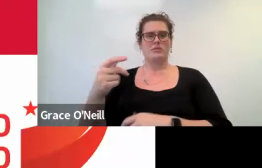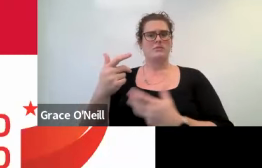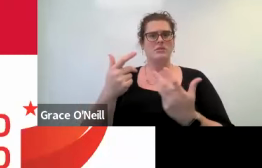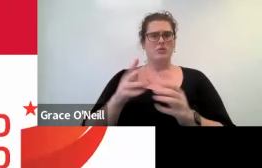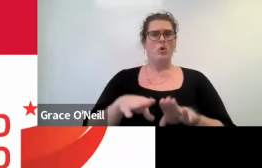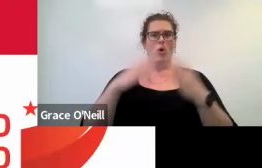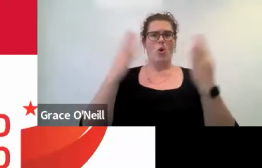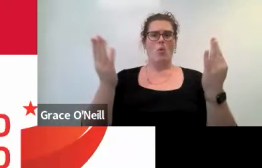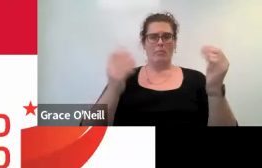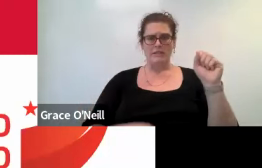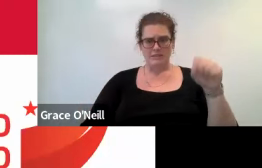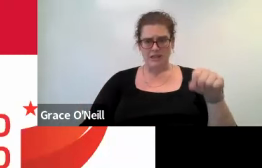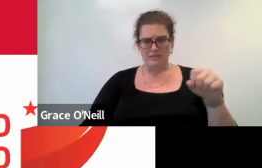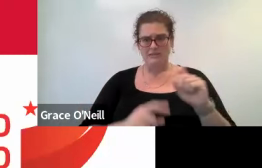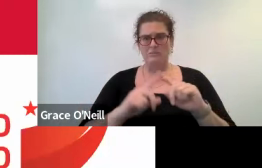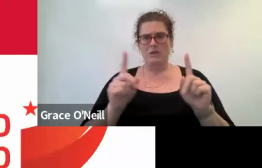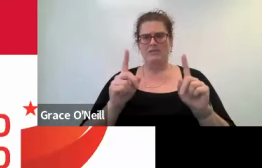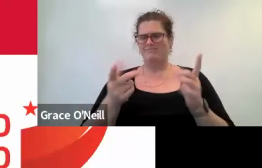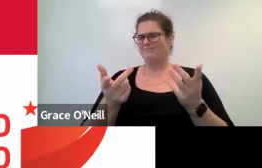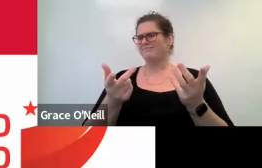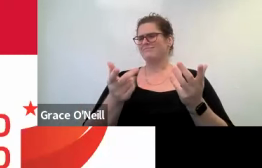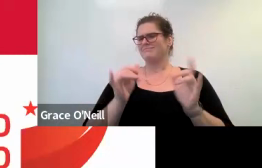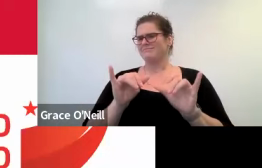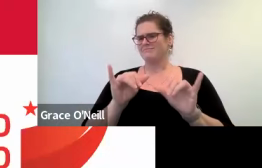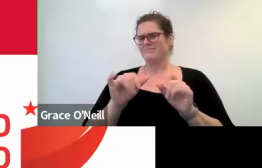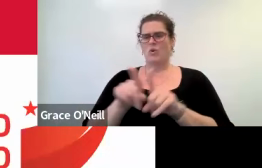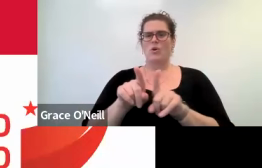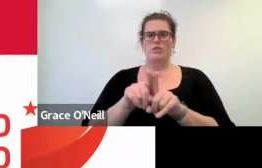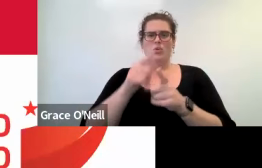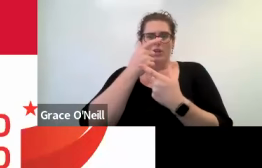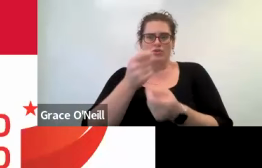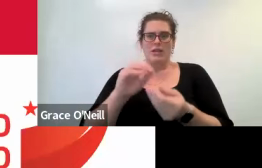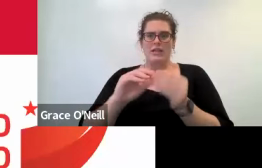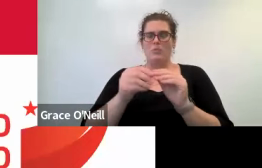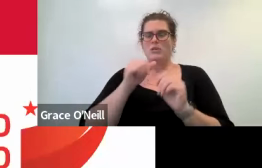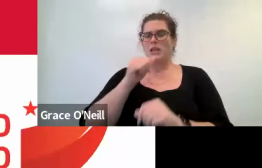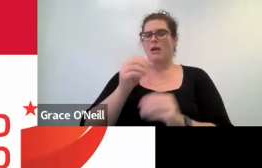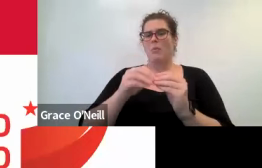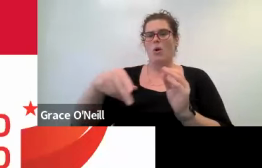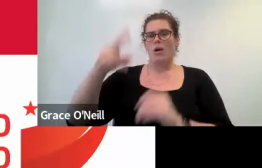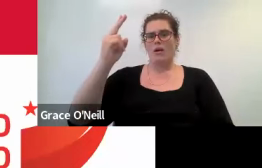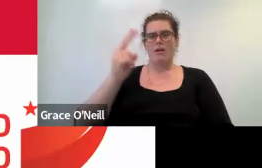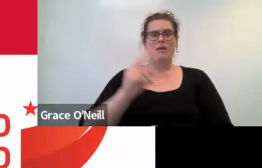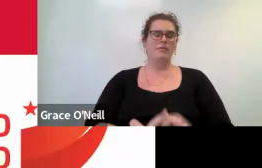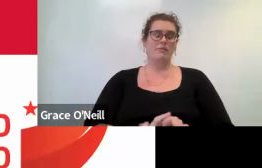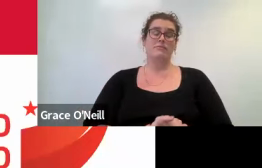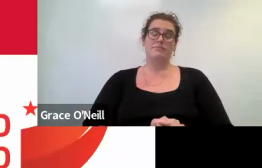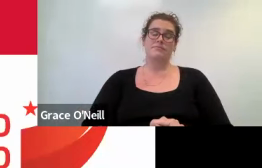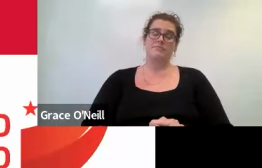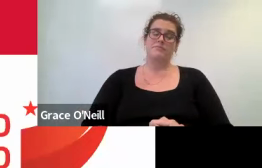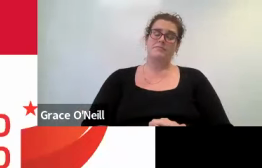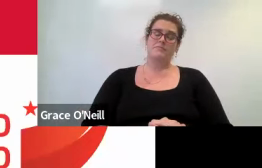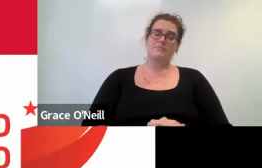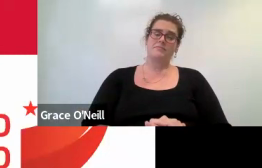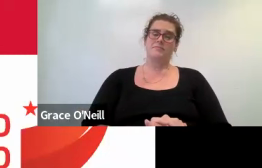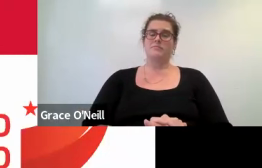it also was interesting that these numbers weren't higher. But I do want us to,